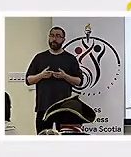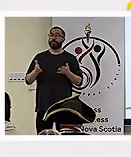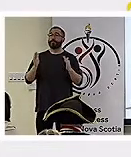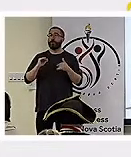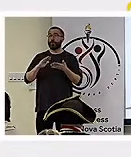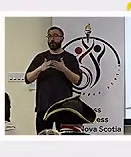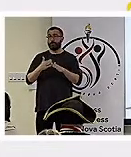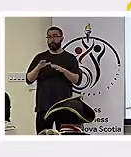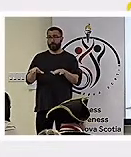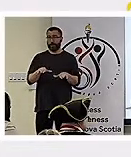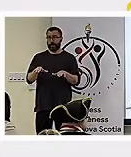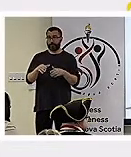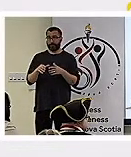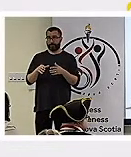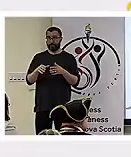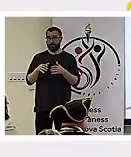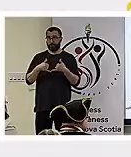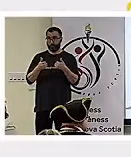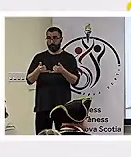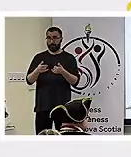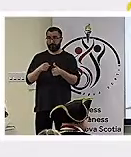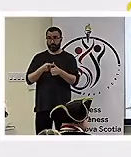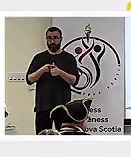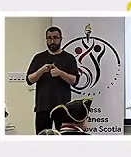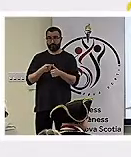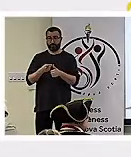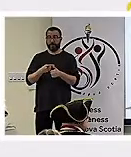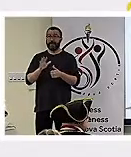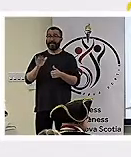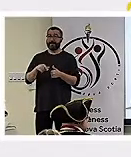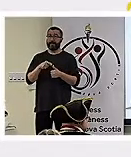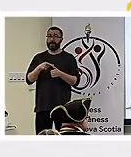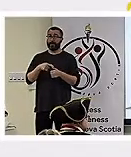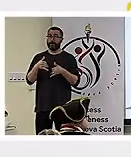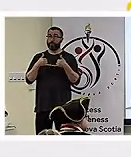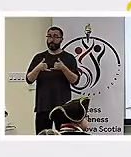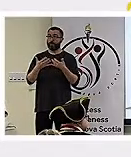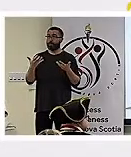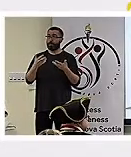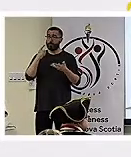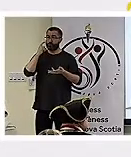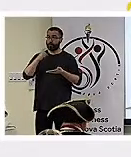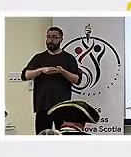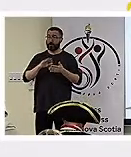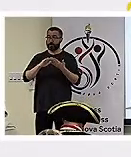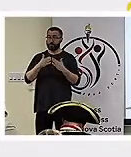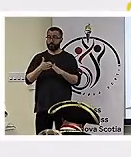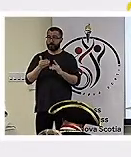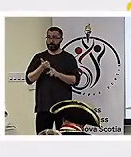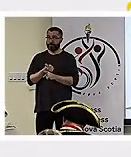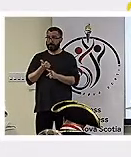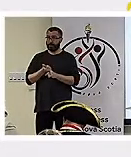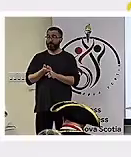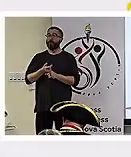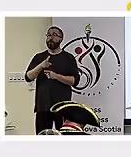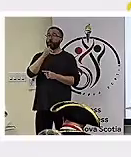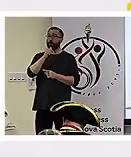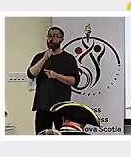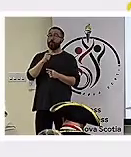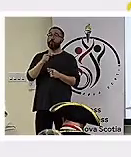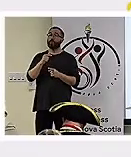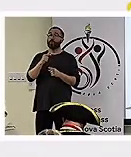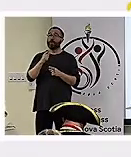Award. And the Community Action Award is to recognize communities dedicated to increasing opportunities